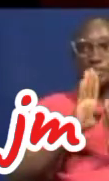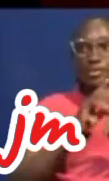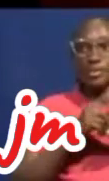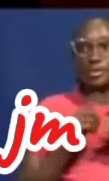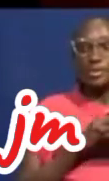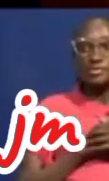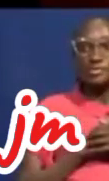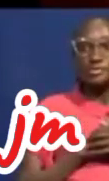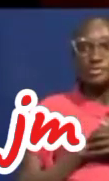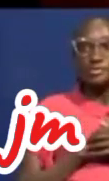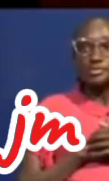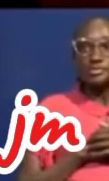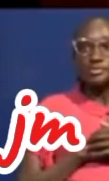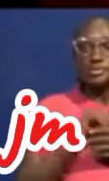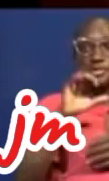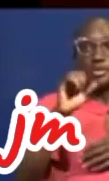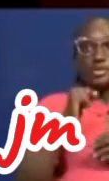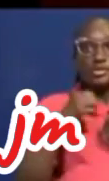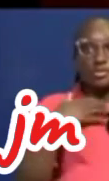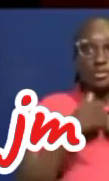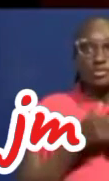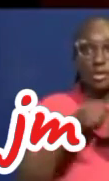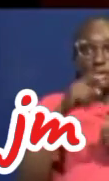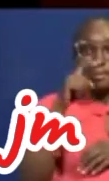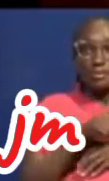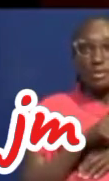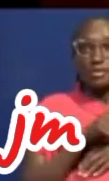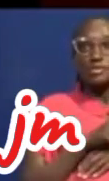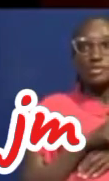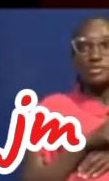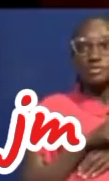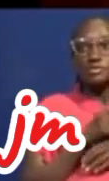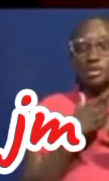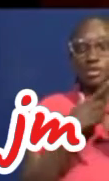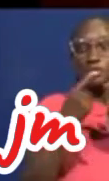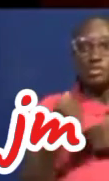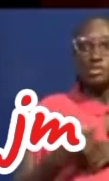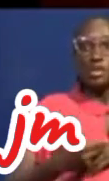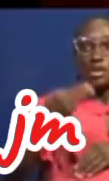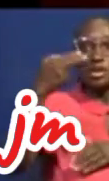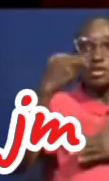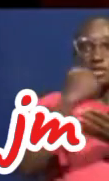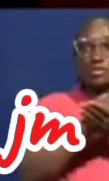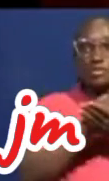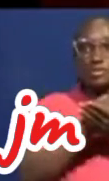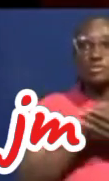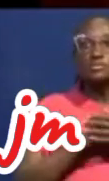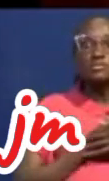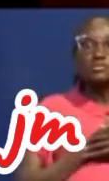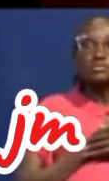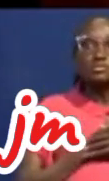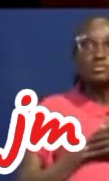But this one, Mr. Speaker, must go to the highest office in the land.